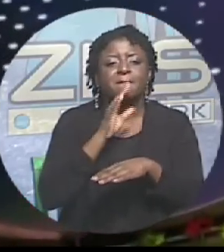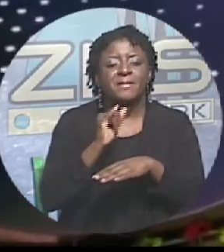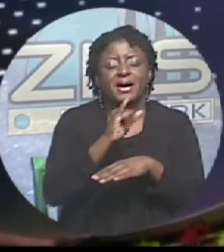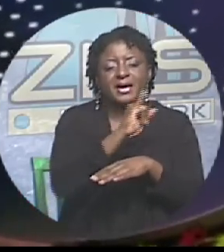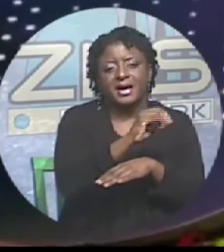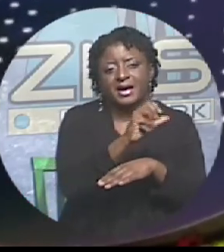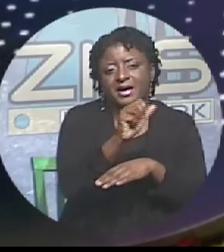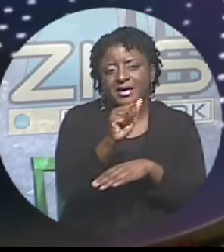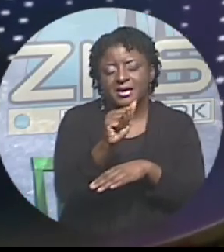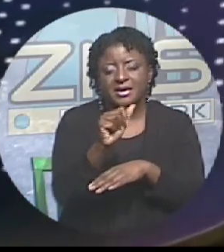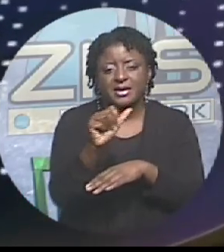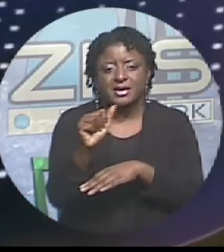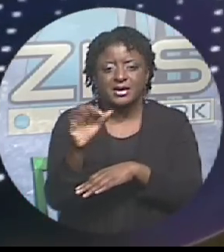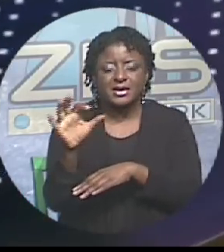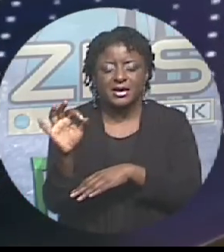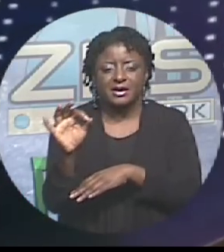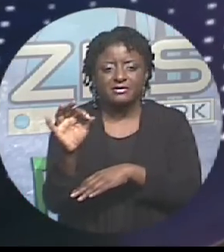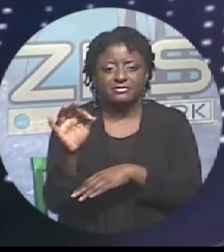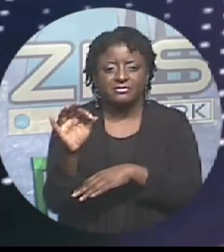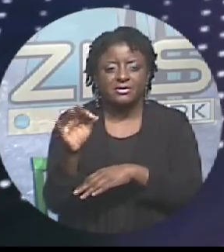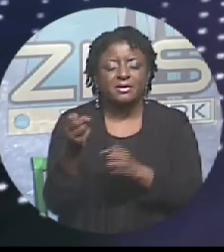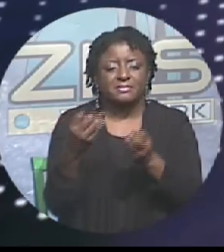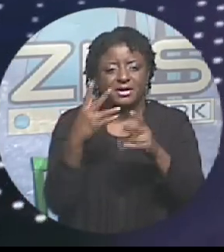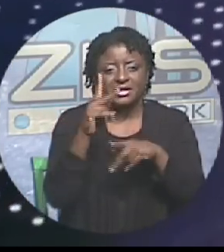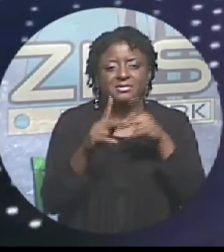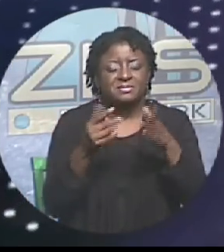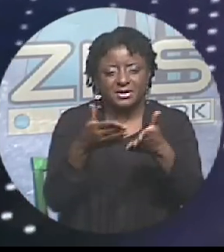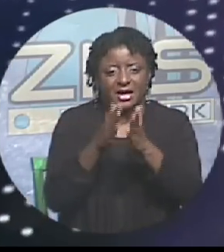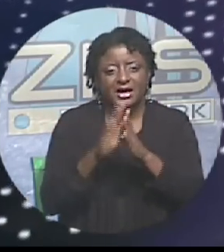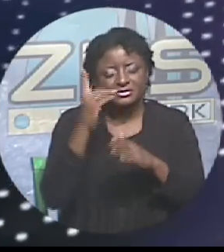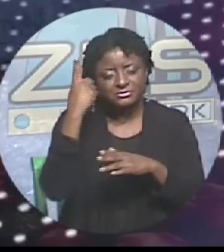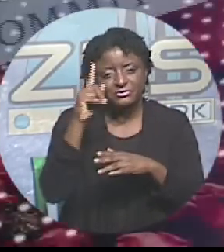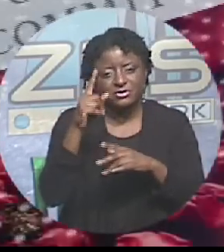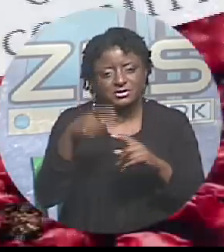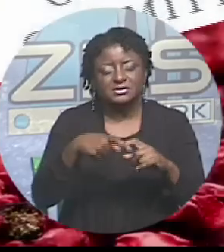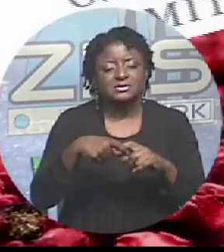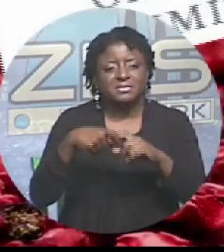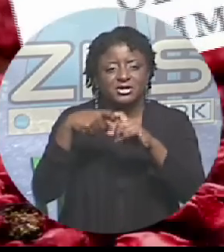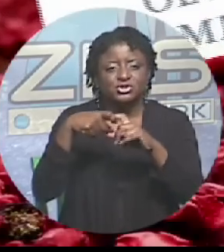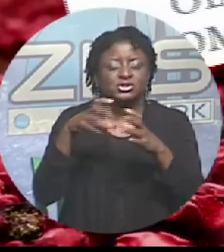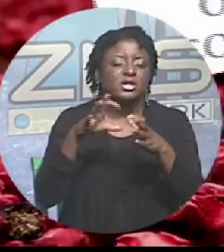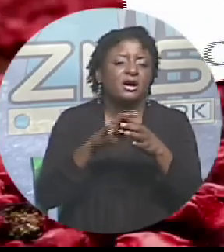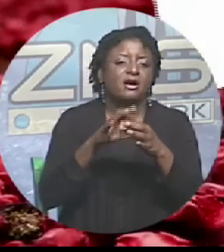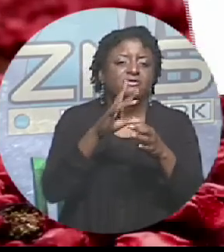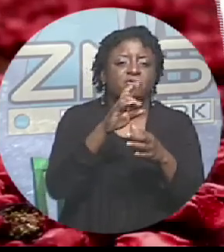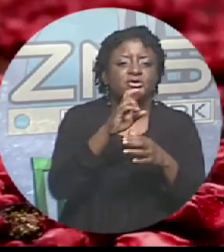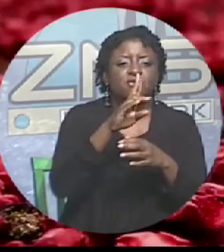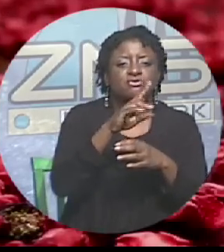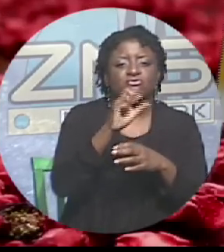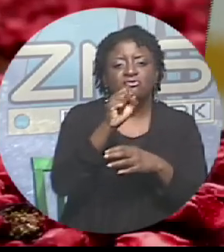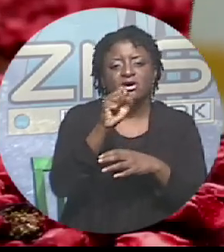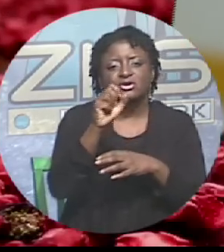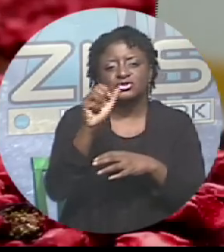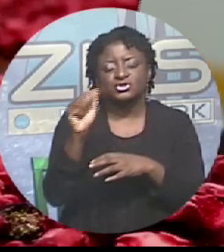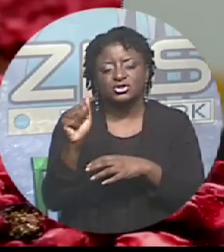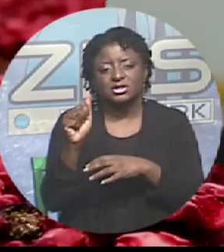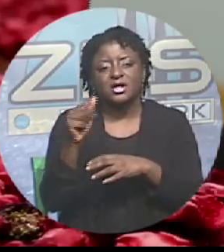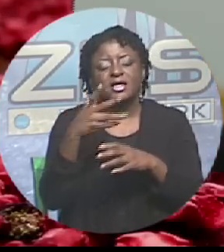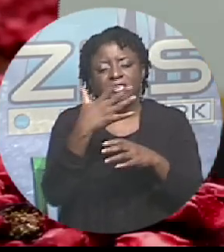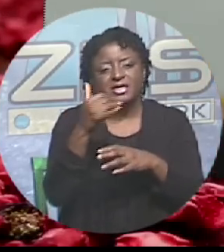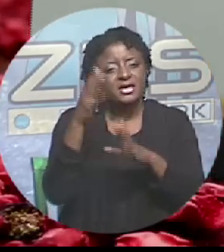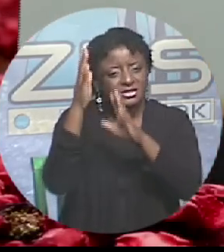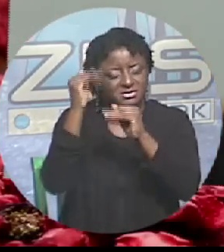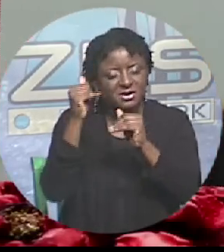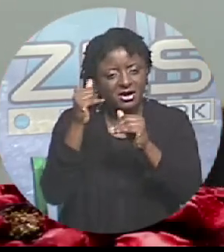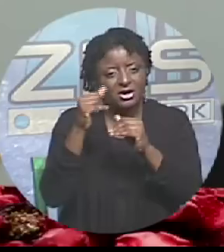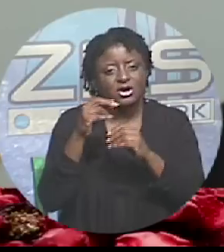Amidst the calls for the country to be suspended from the upcoming Olympic Games, Chief of the IOC Thomas Bach expects Russia to comply with the doping